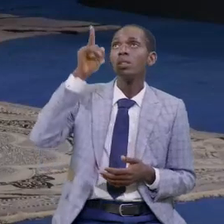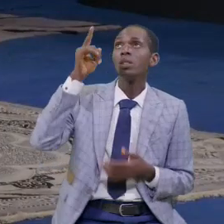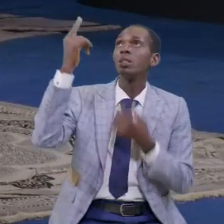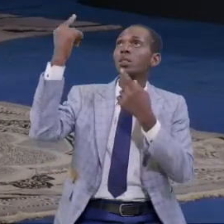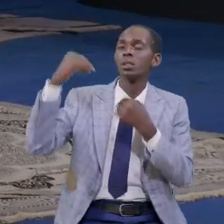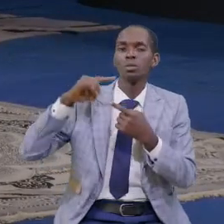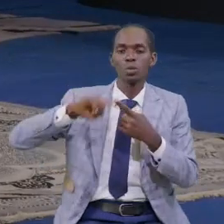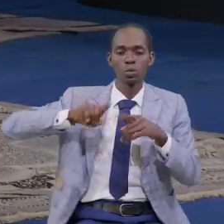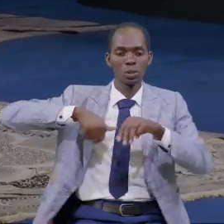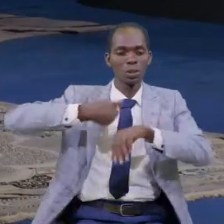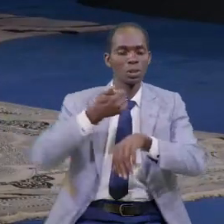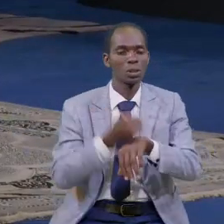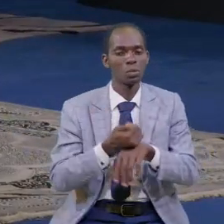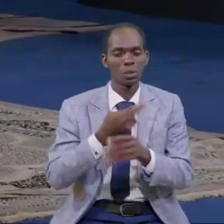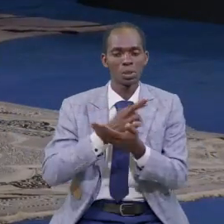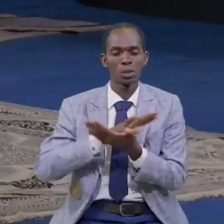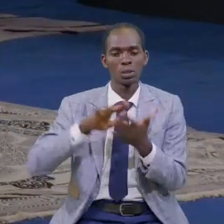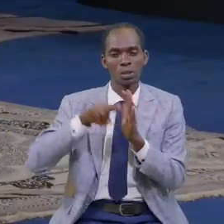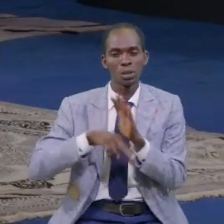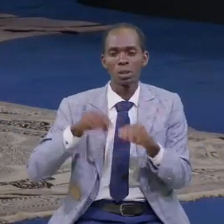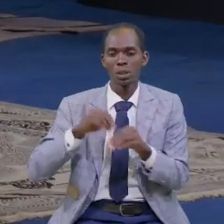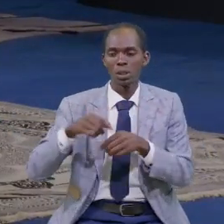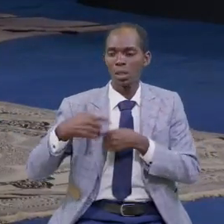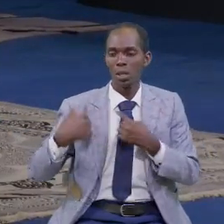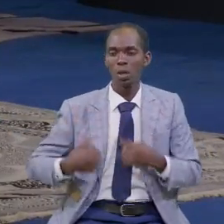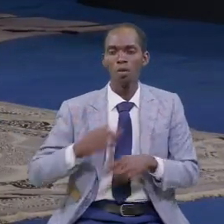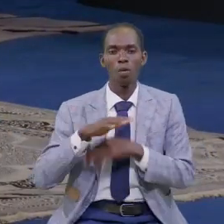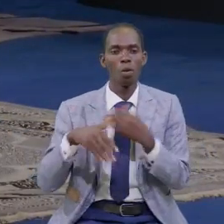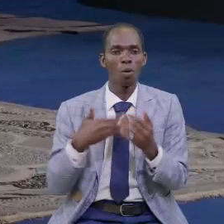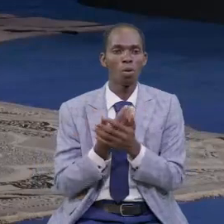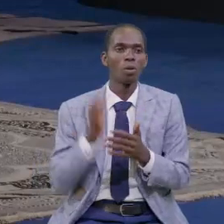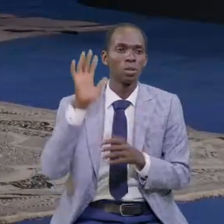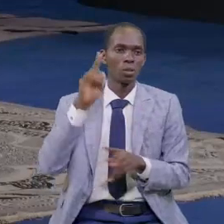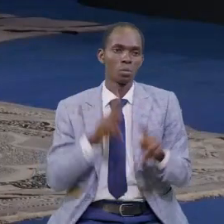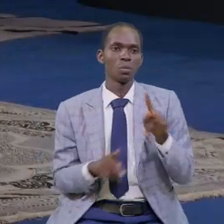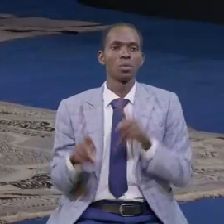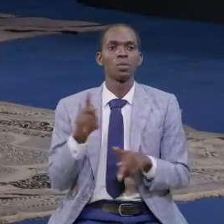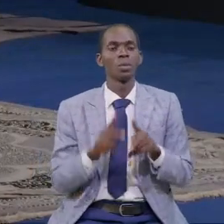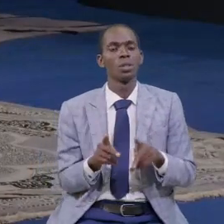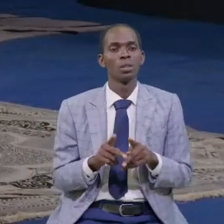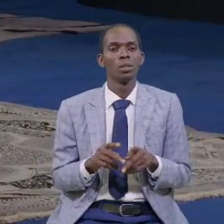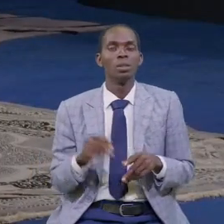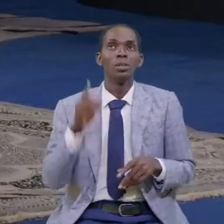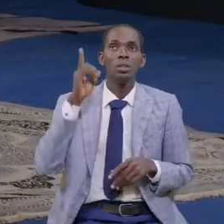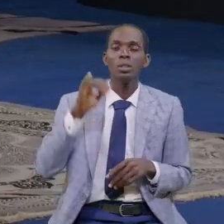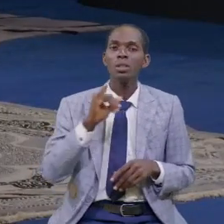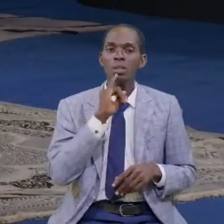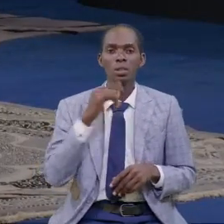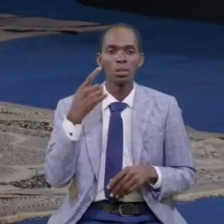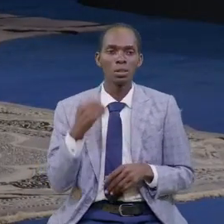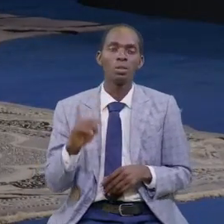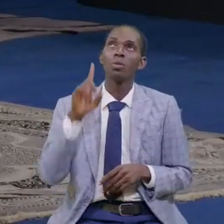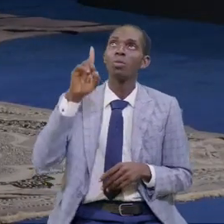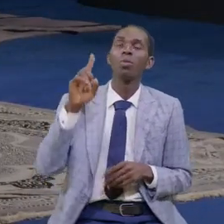in the heart of his followers. Why? Is the one who had been righteous from all eternity.